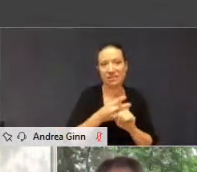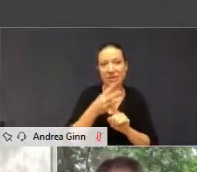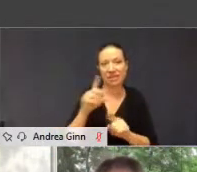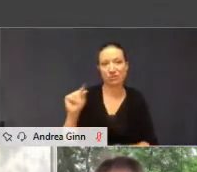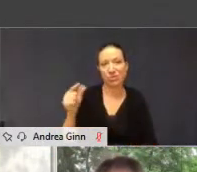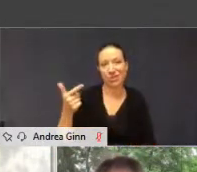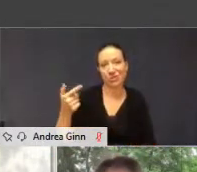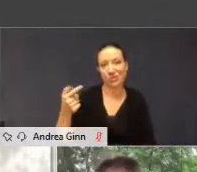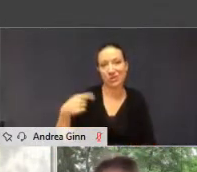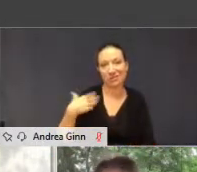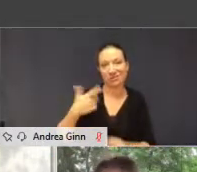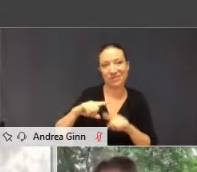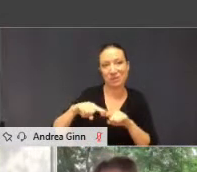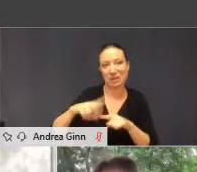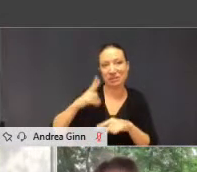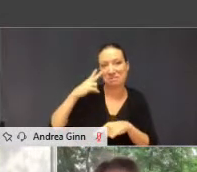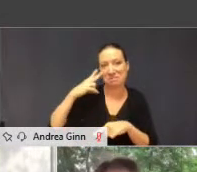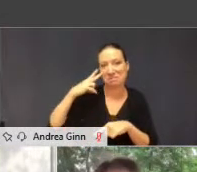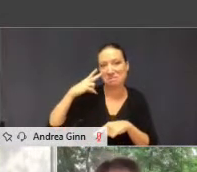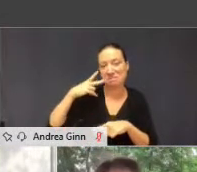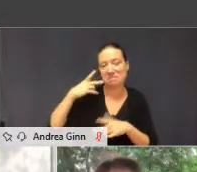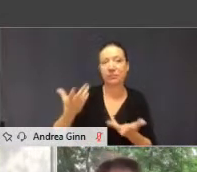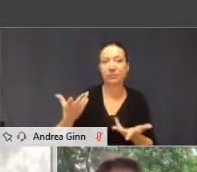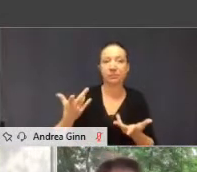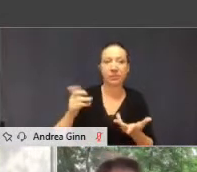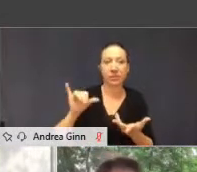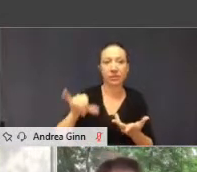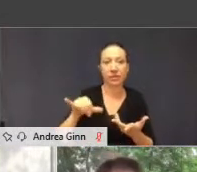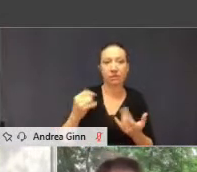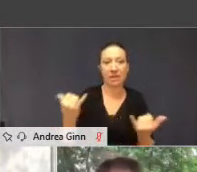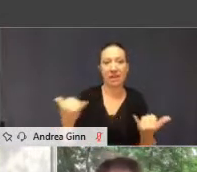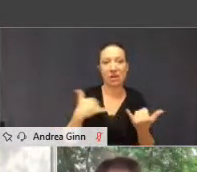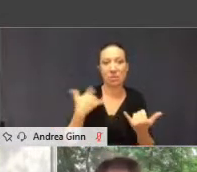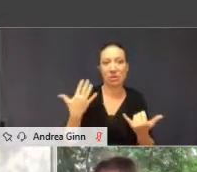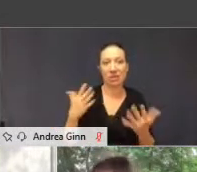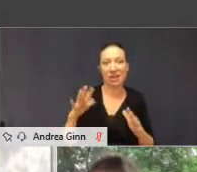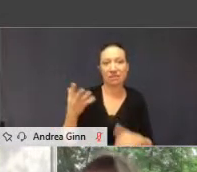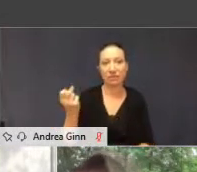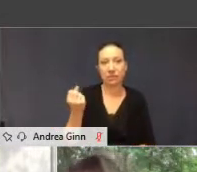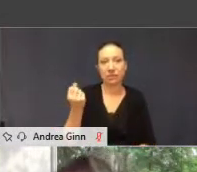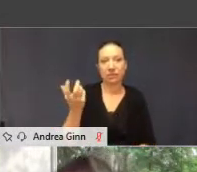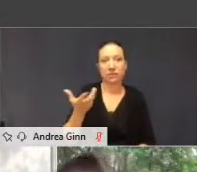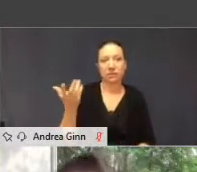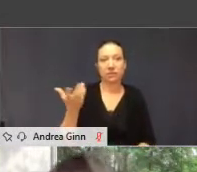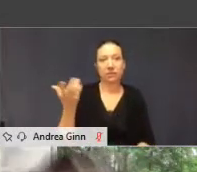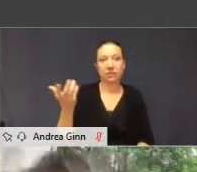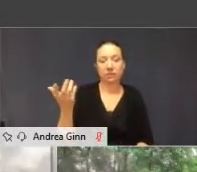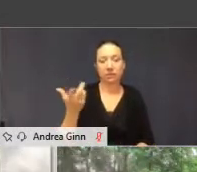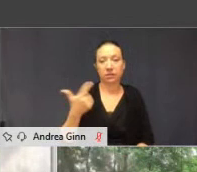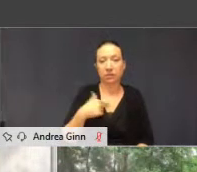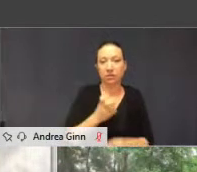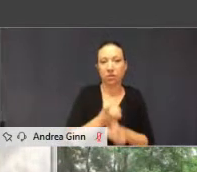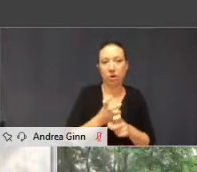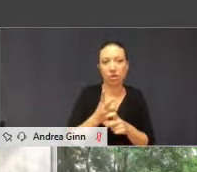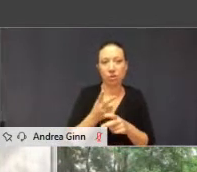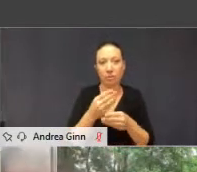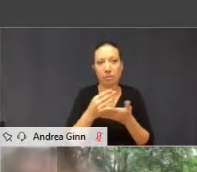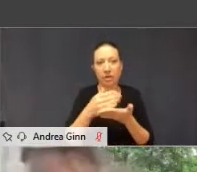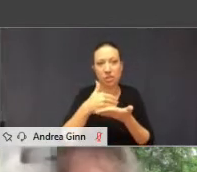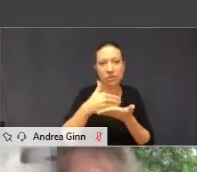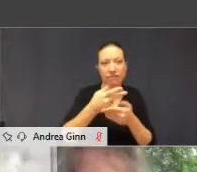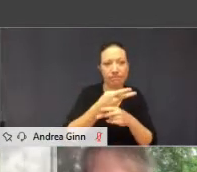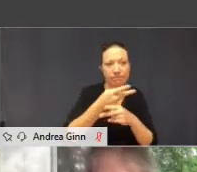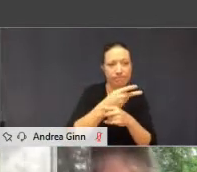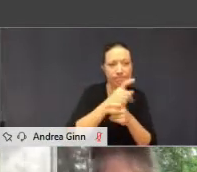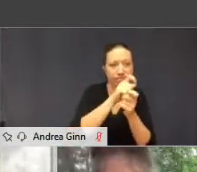2021. So it's we're all kind of holding our breath. I mean, it's really hard to figure your budget out exactly